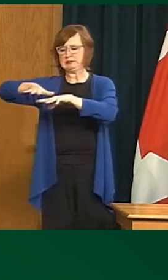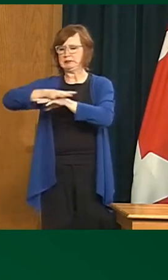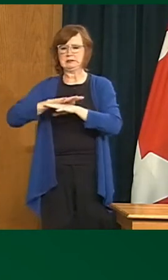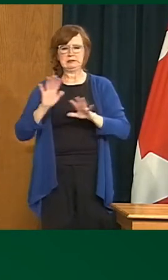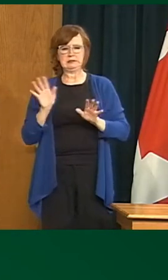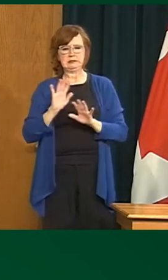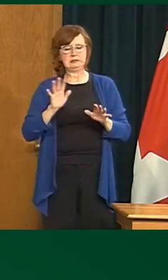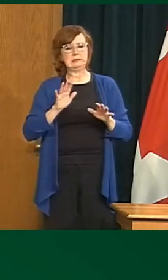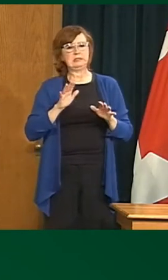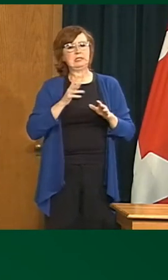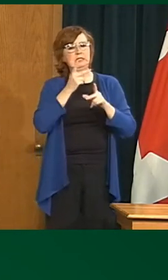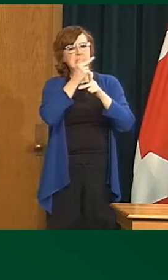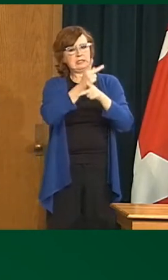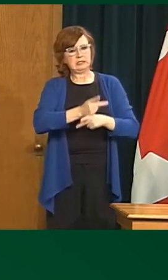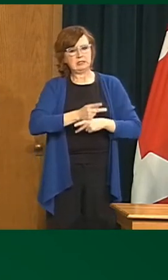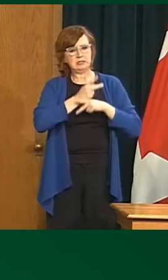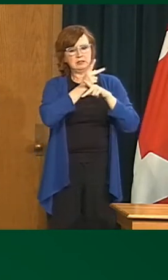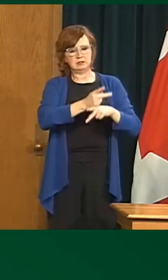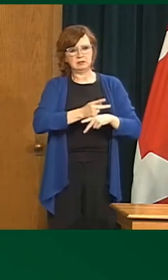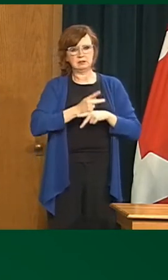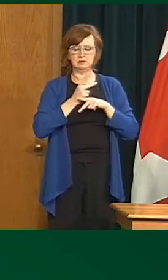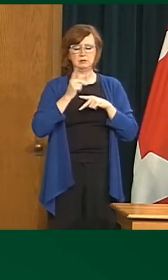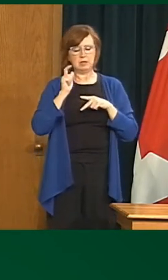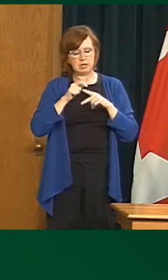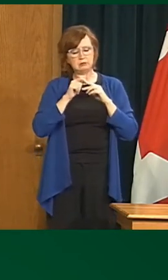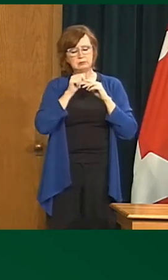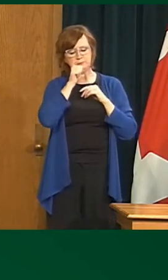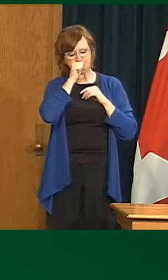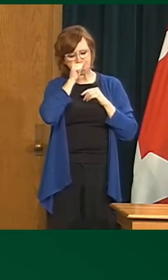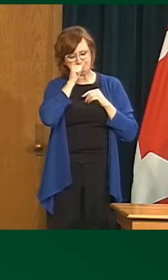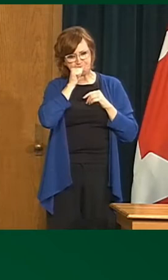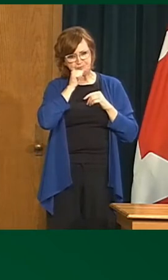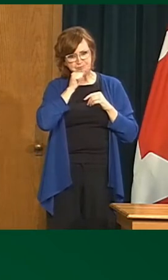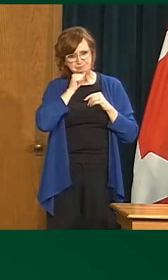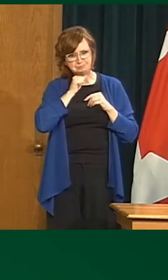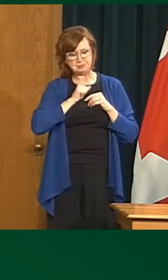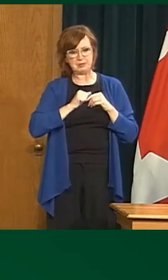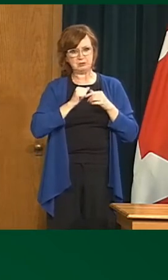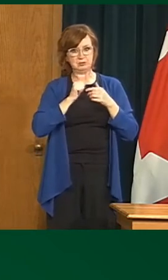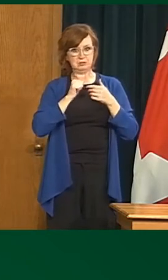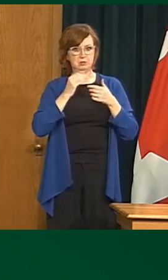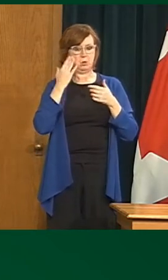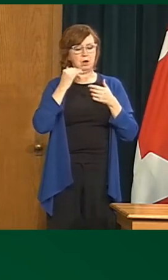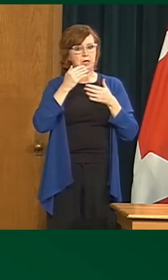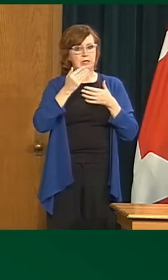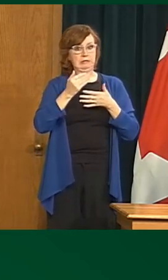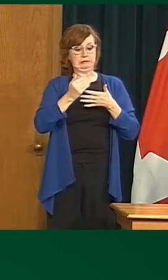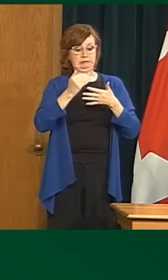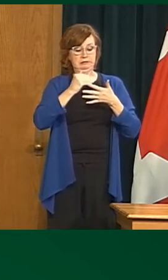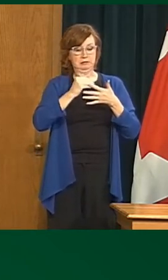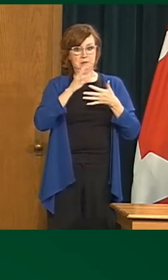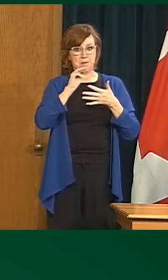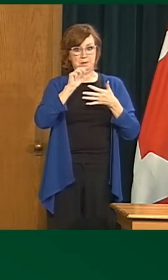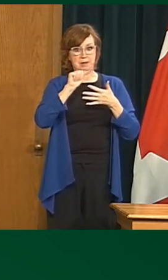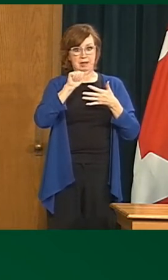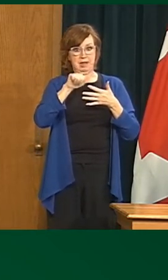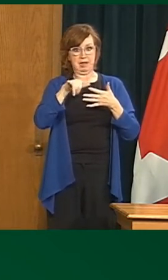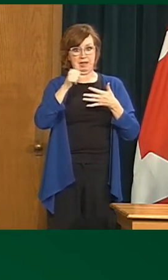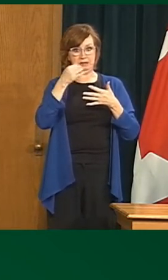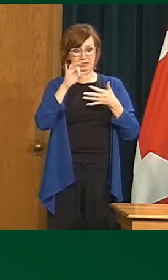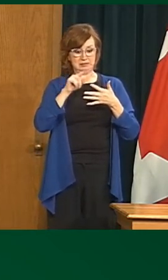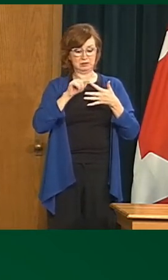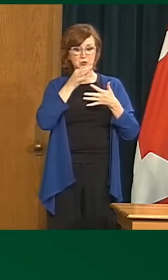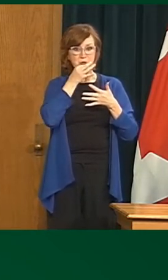as phase two opens and look at future opportunities while